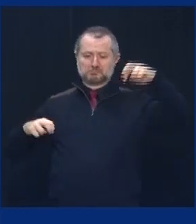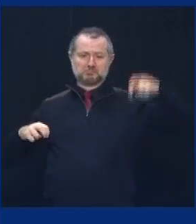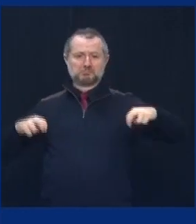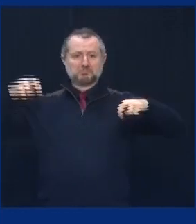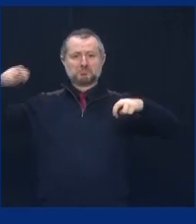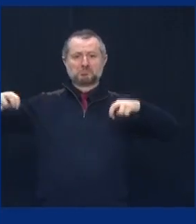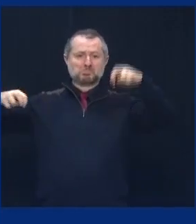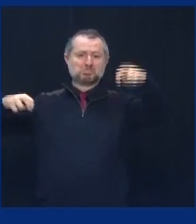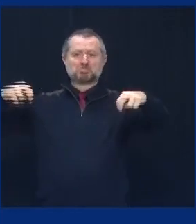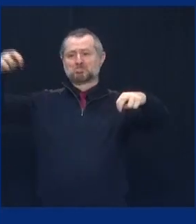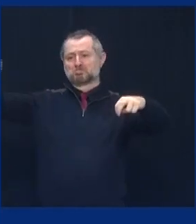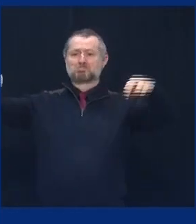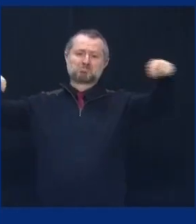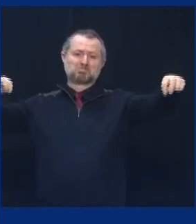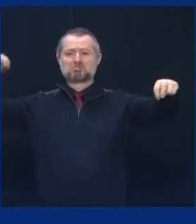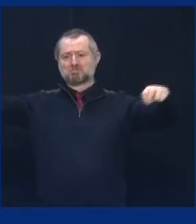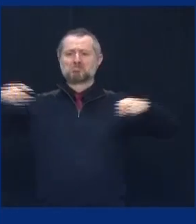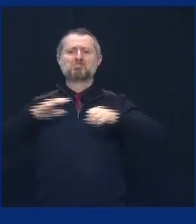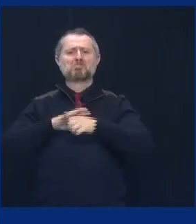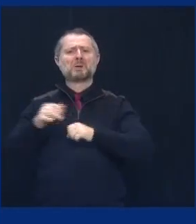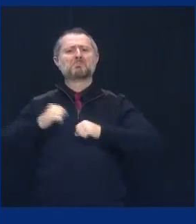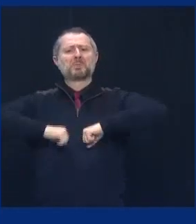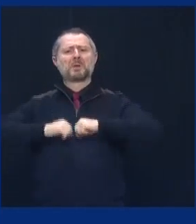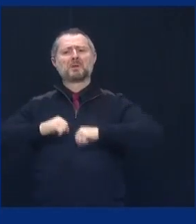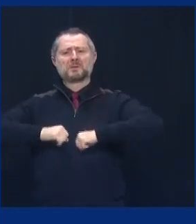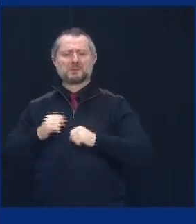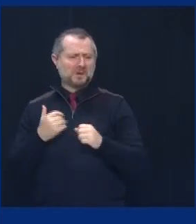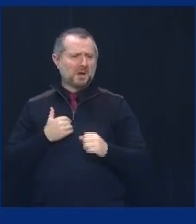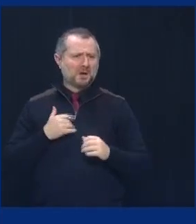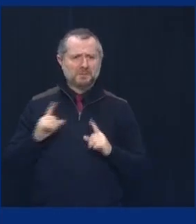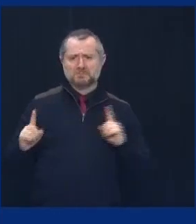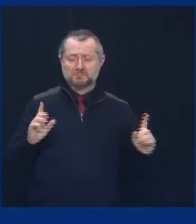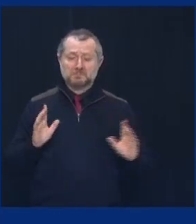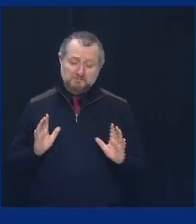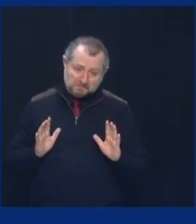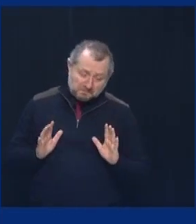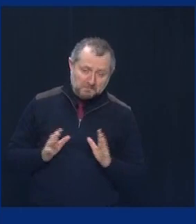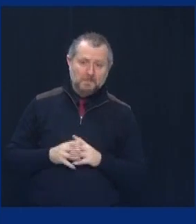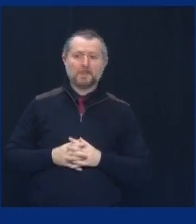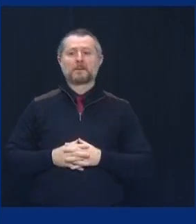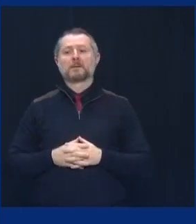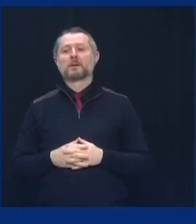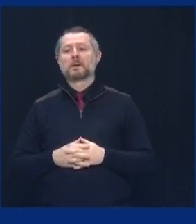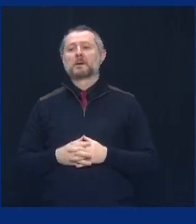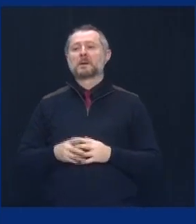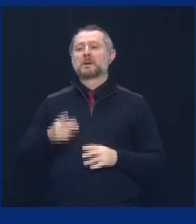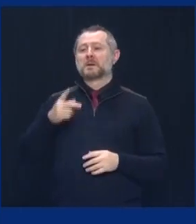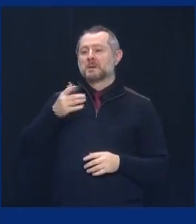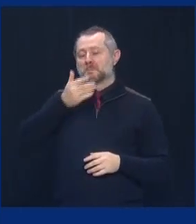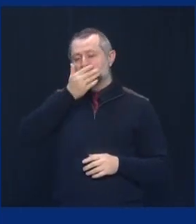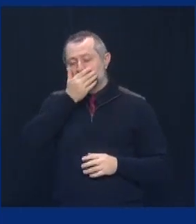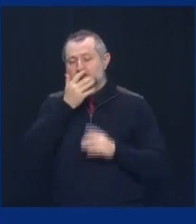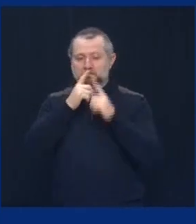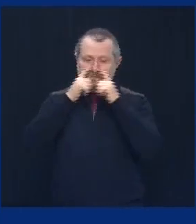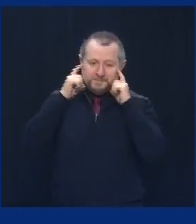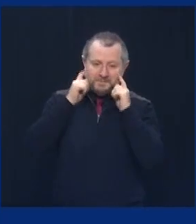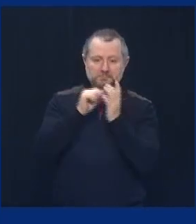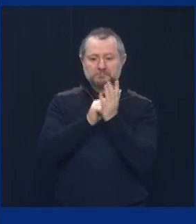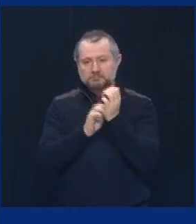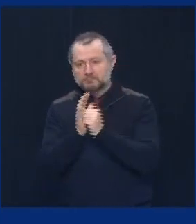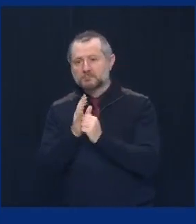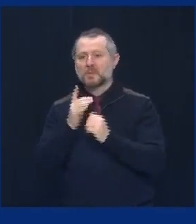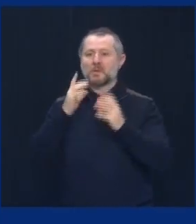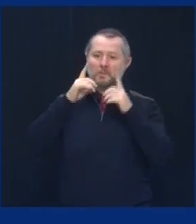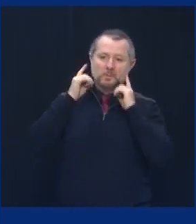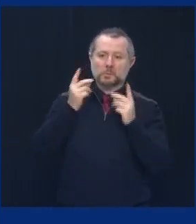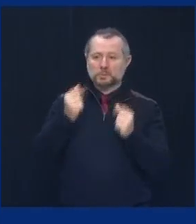Chamber. There'd be a lot of social distancing space, all the PPE, and do it as quickly as possible.